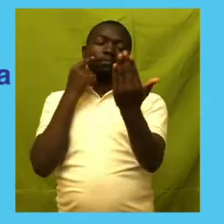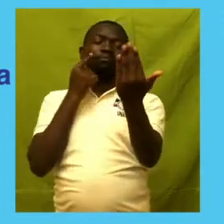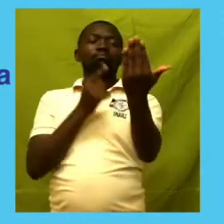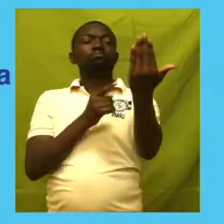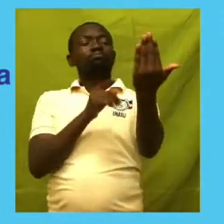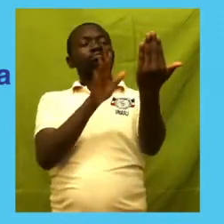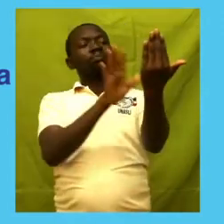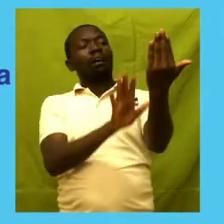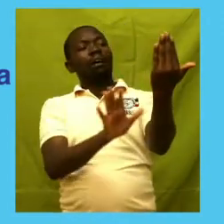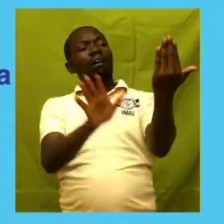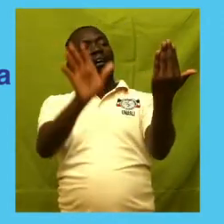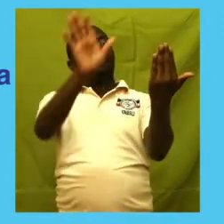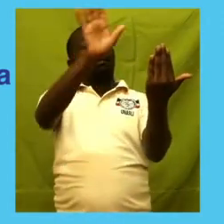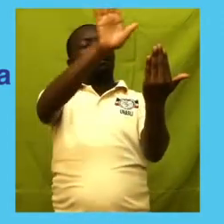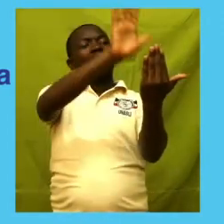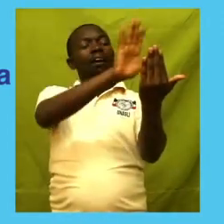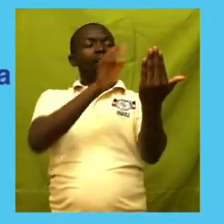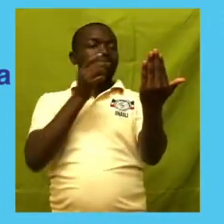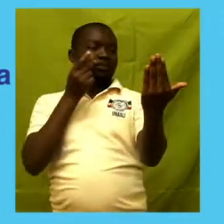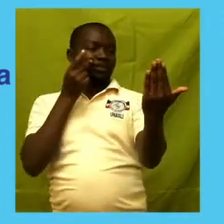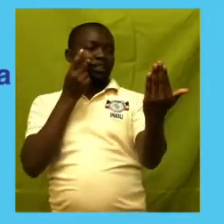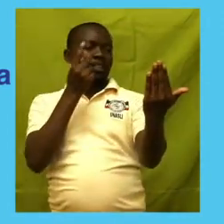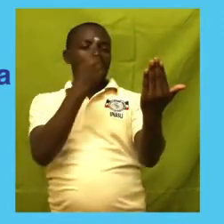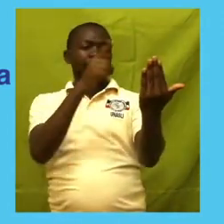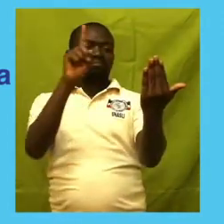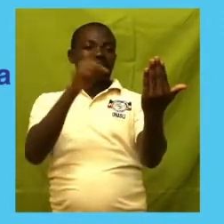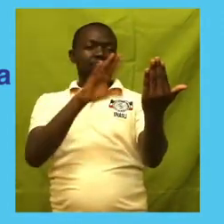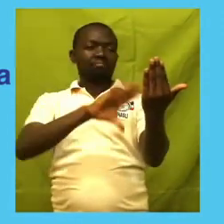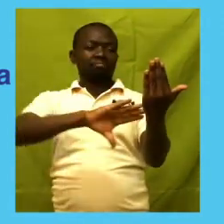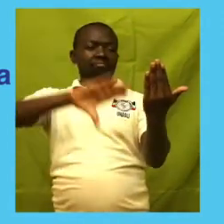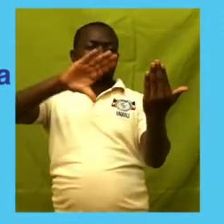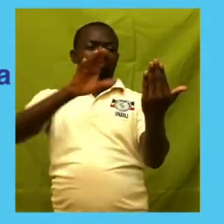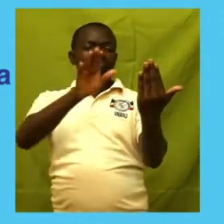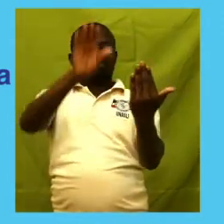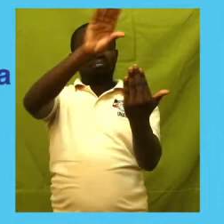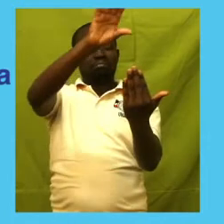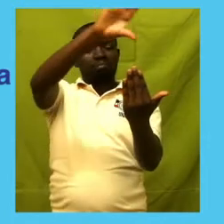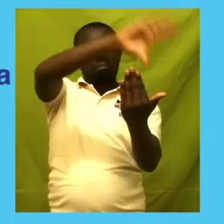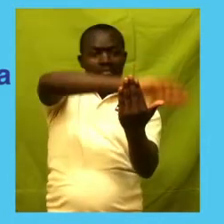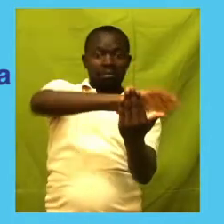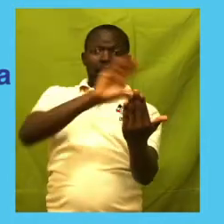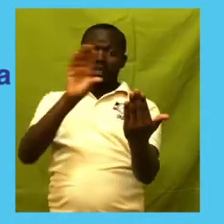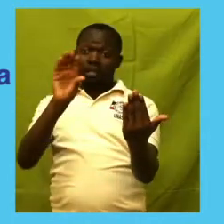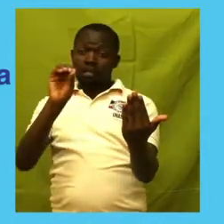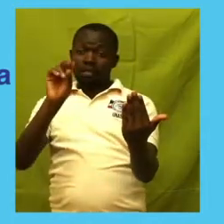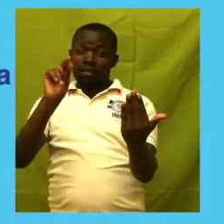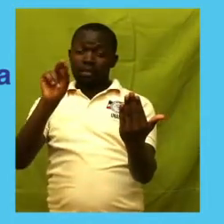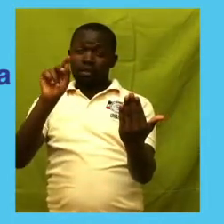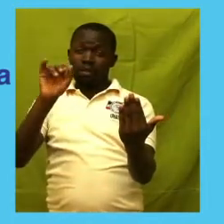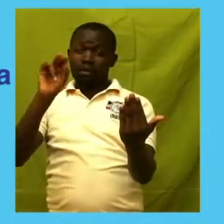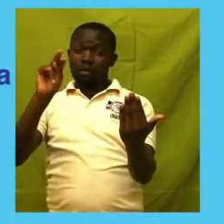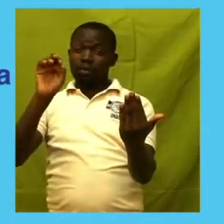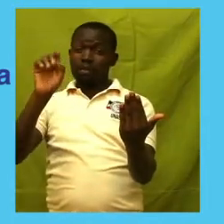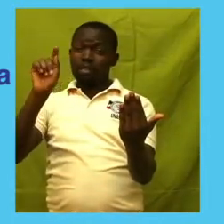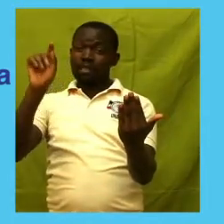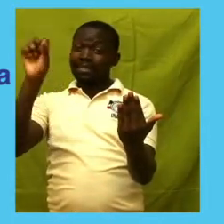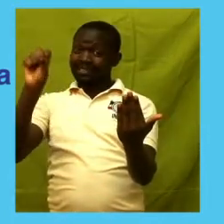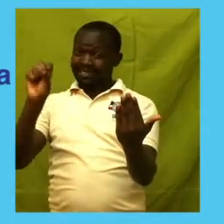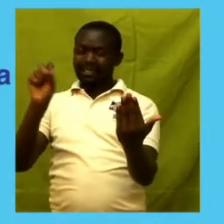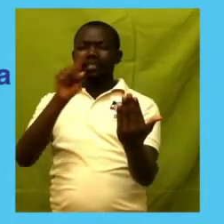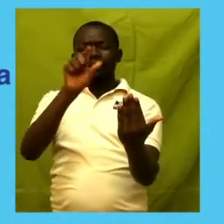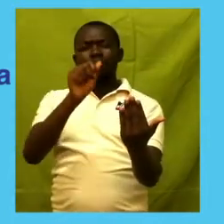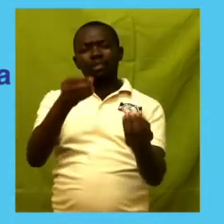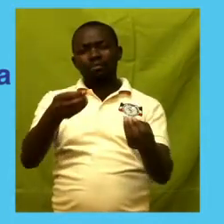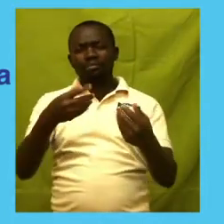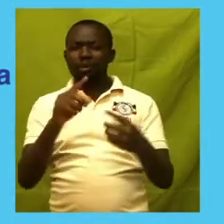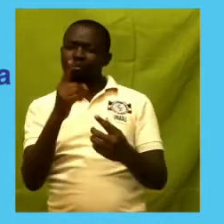the world map, you're going to see the different continents that make up the world. Can you give me